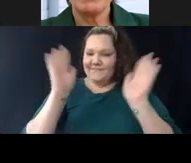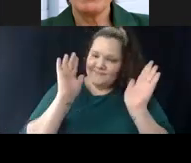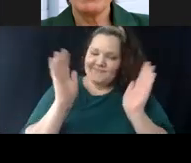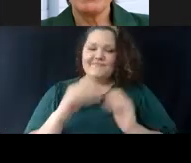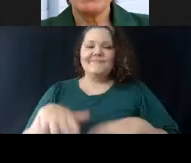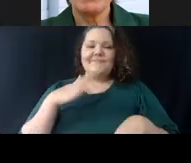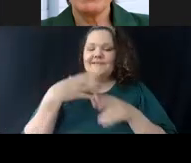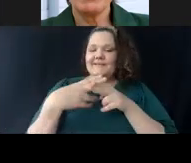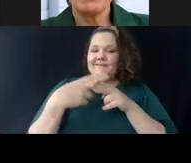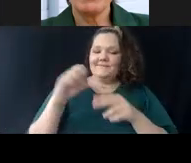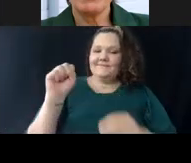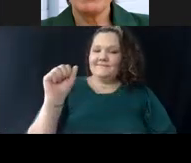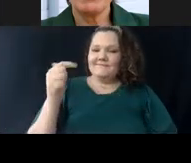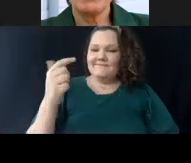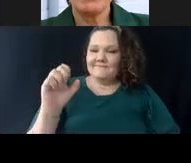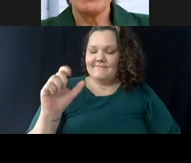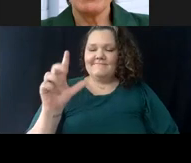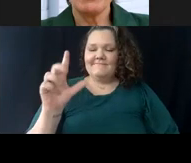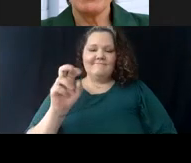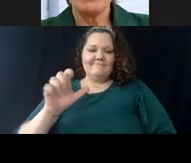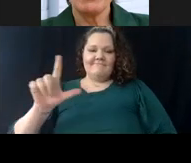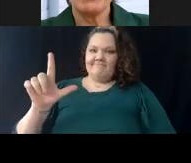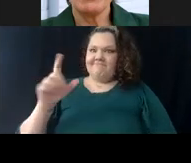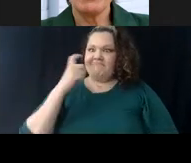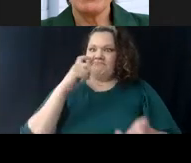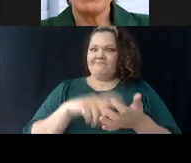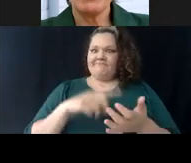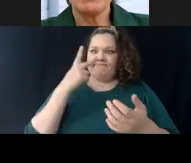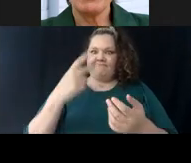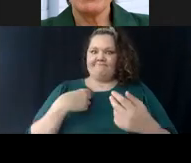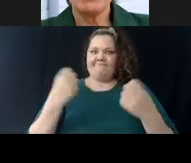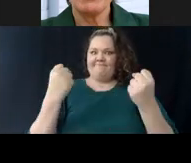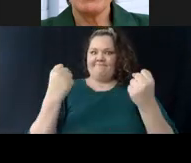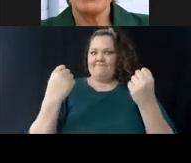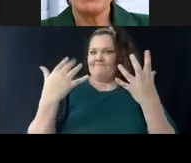good, Amanda. Hello, everyone. My name is Sage Lovell.